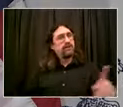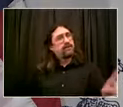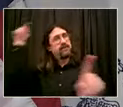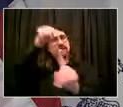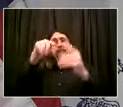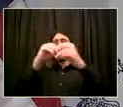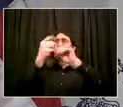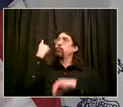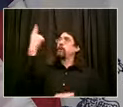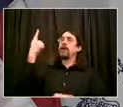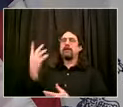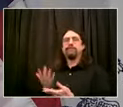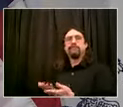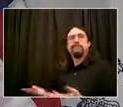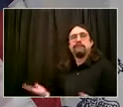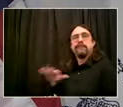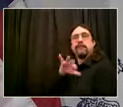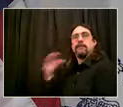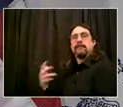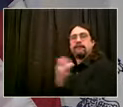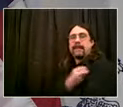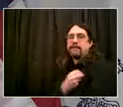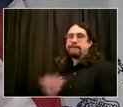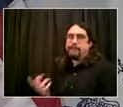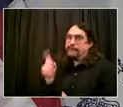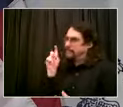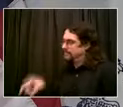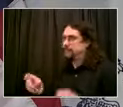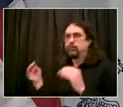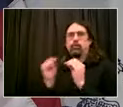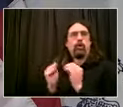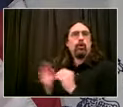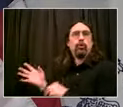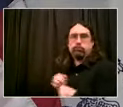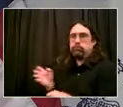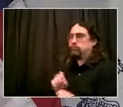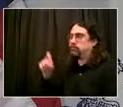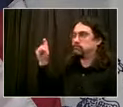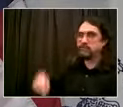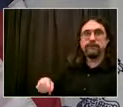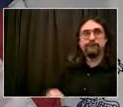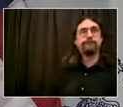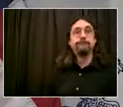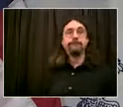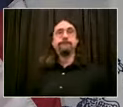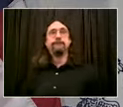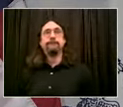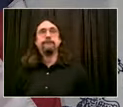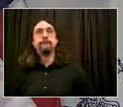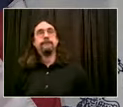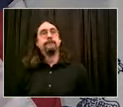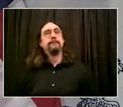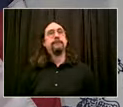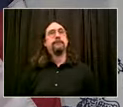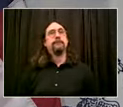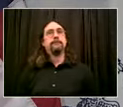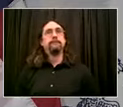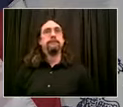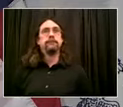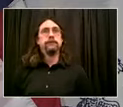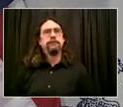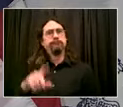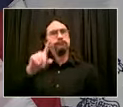Just following up on that, Mayor, do you have the bodies to do everything that you just mentioned, the door-to-door efforts? Do you need more volunteers? Is there a